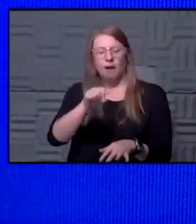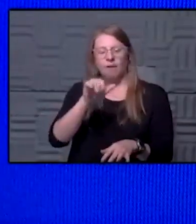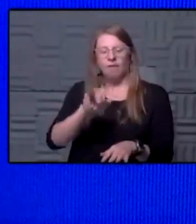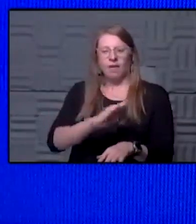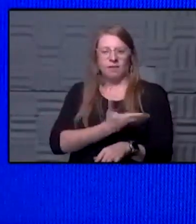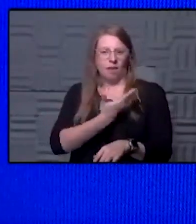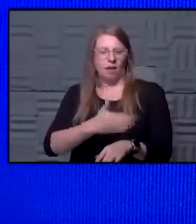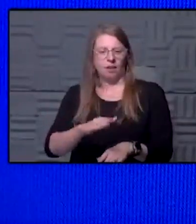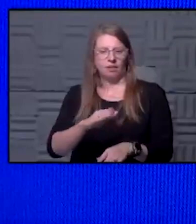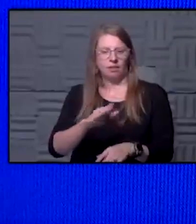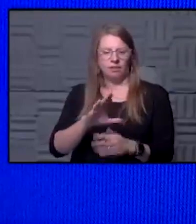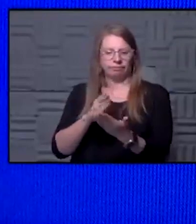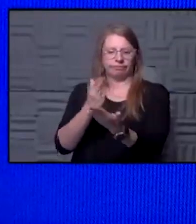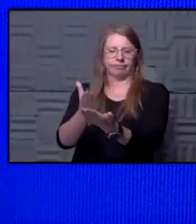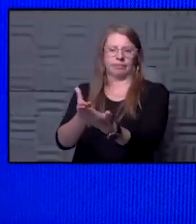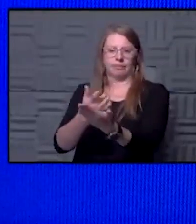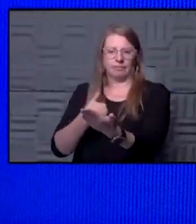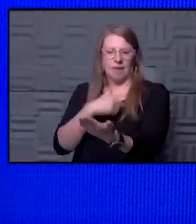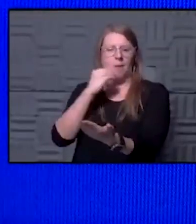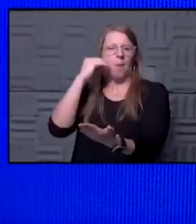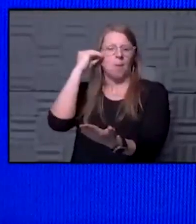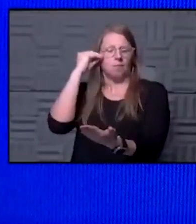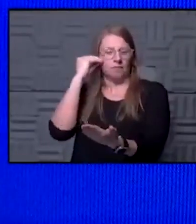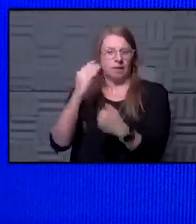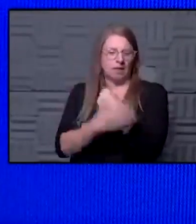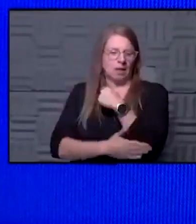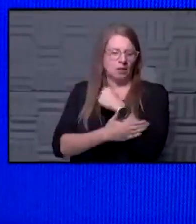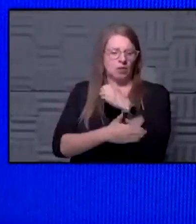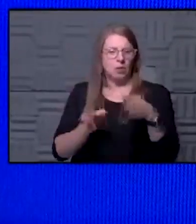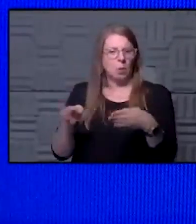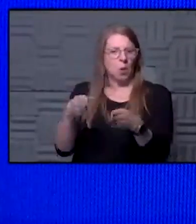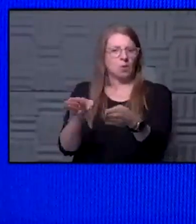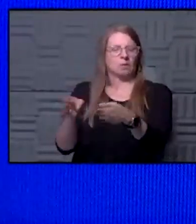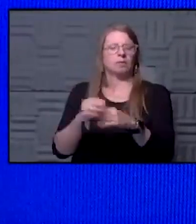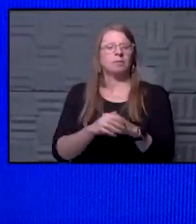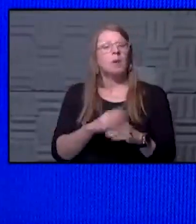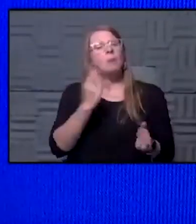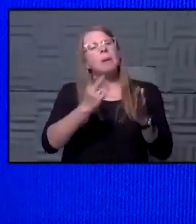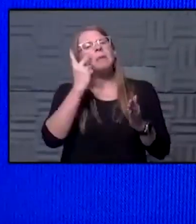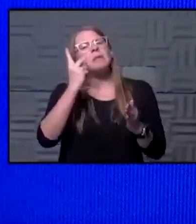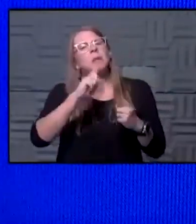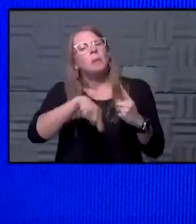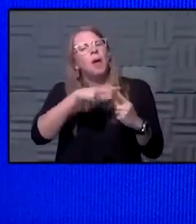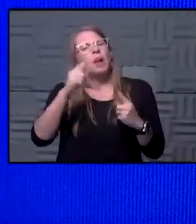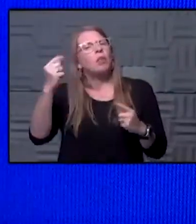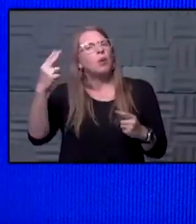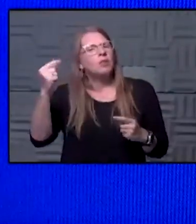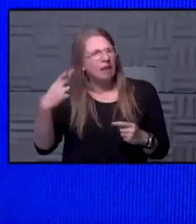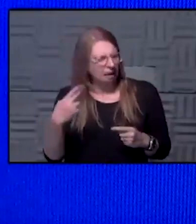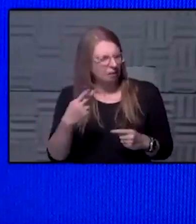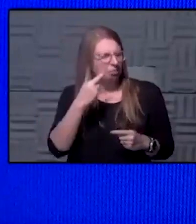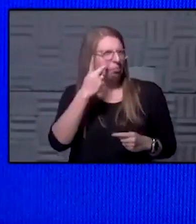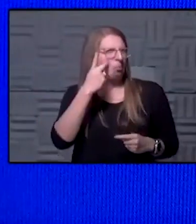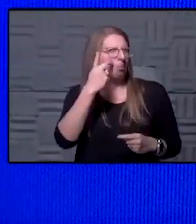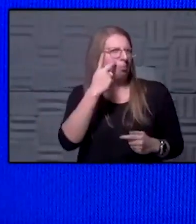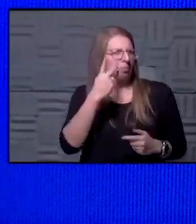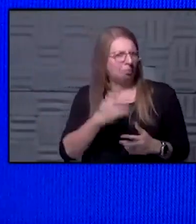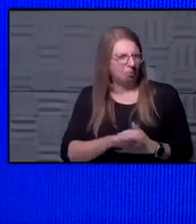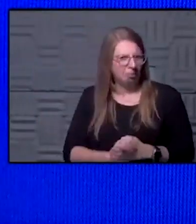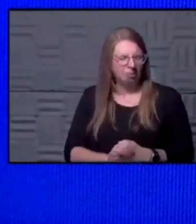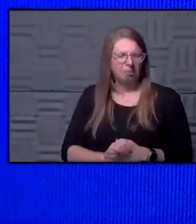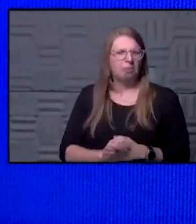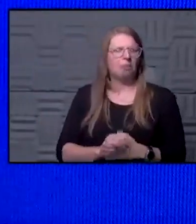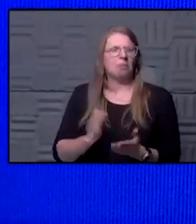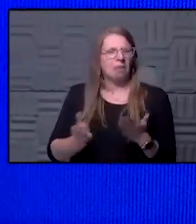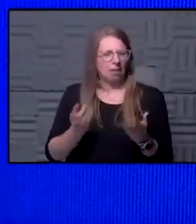Home, Country Roads. We may have modified that tune a little bit this week. We'll see how that goes. You may see that Thursday, I think. Is that right? We'll see. I think there may be some to it come